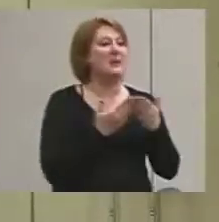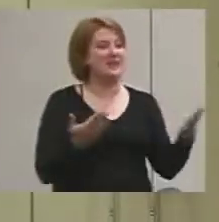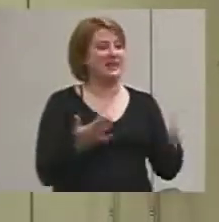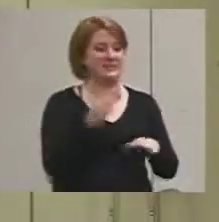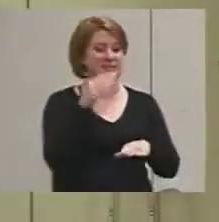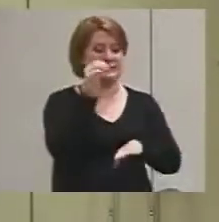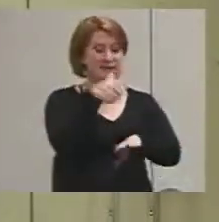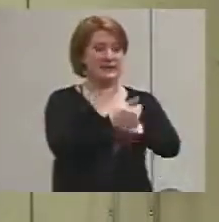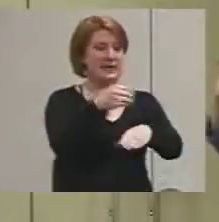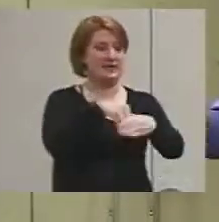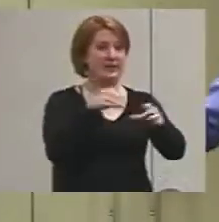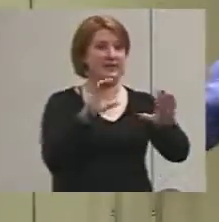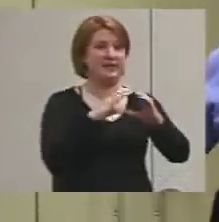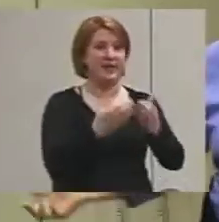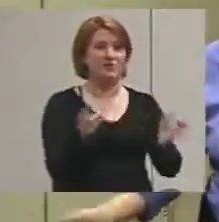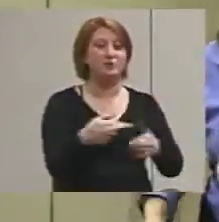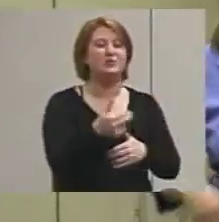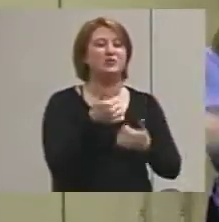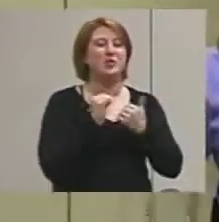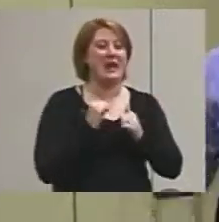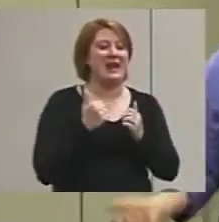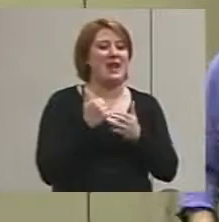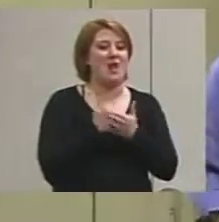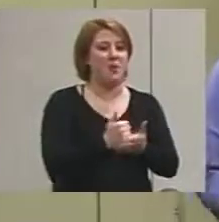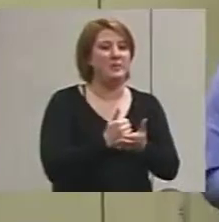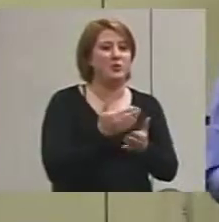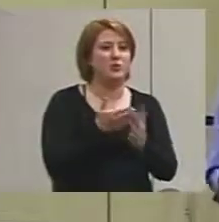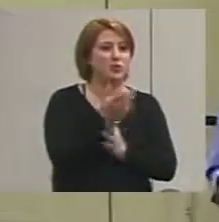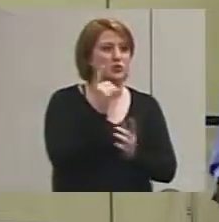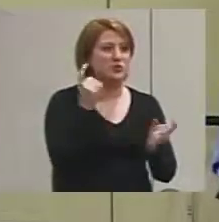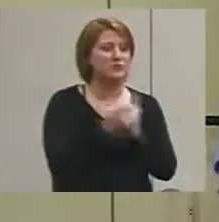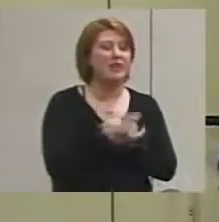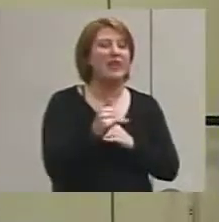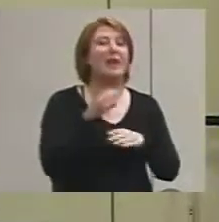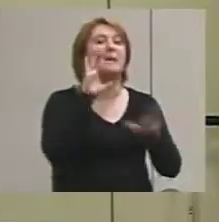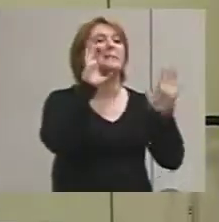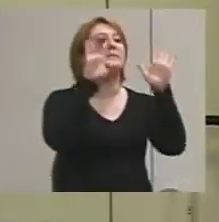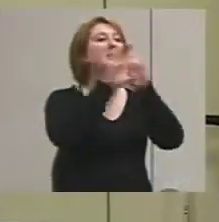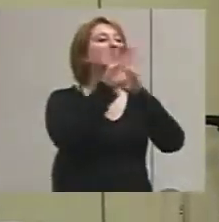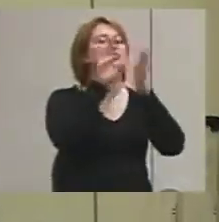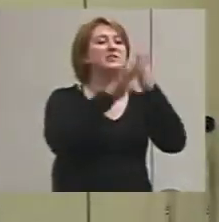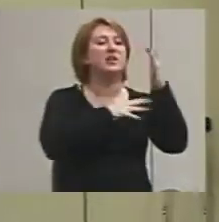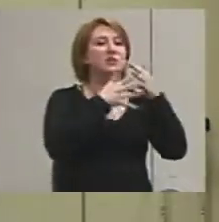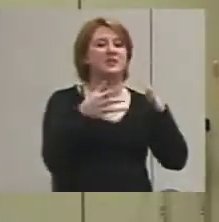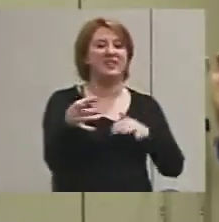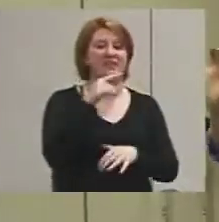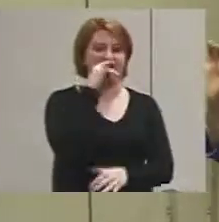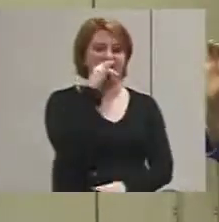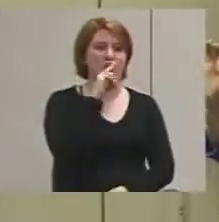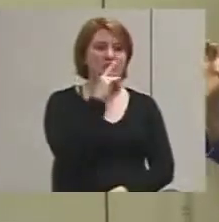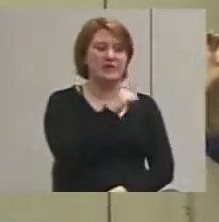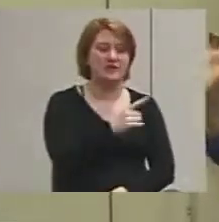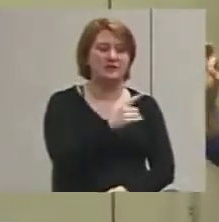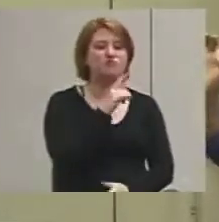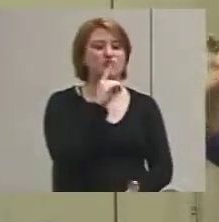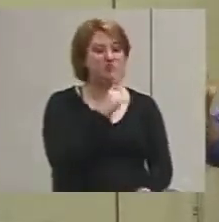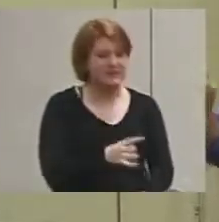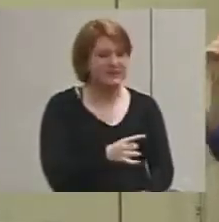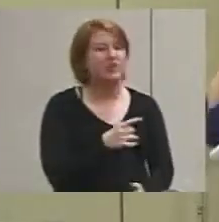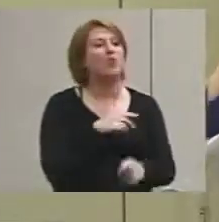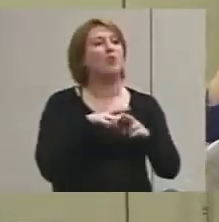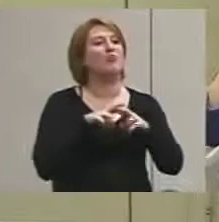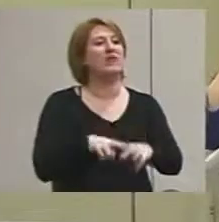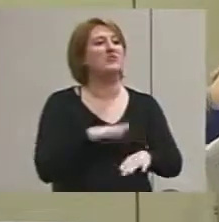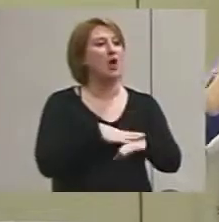classroom already to try to help him through some of these transitions, such as picture schedules. He's a kid that really, really relies on